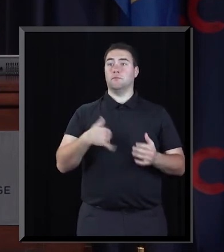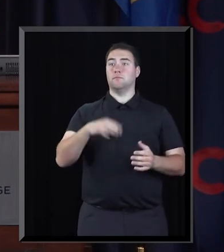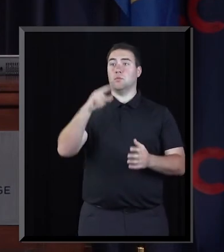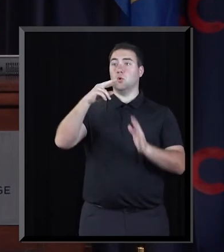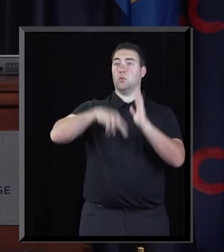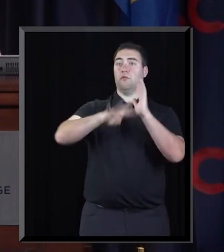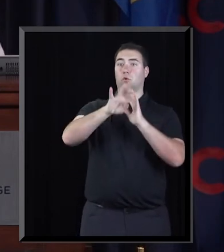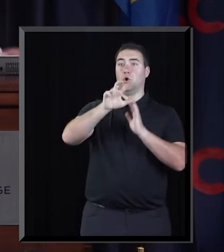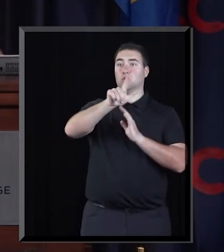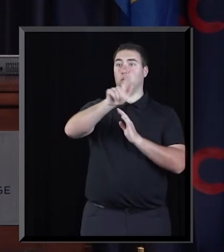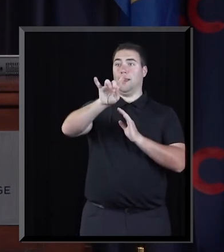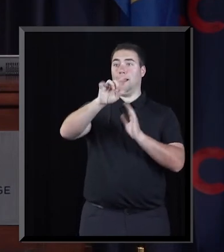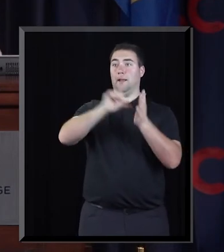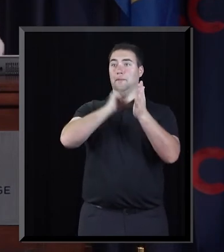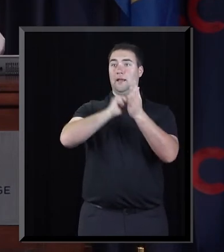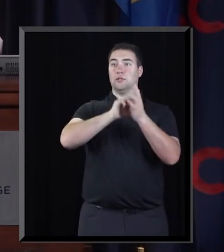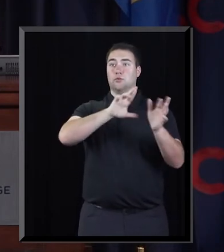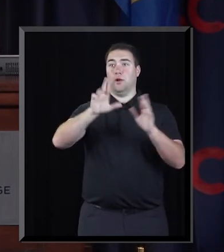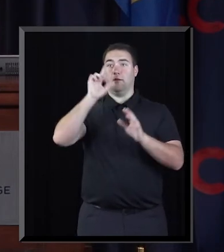test on day three.